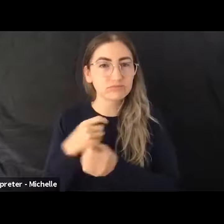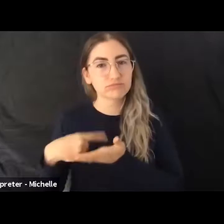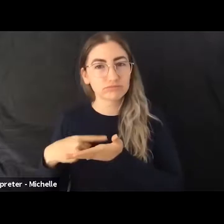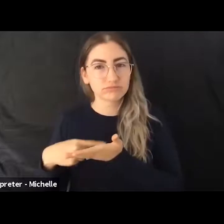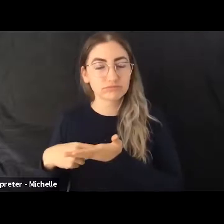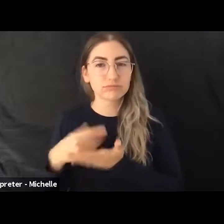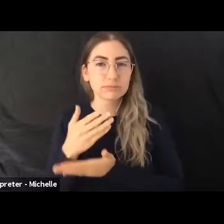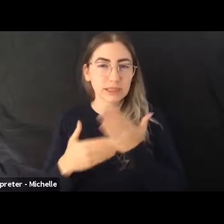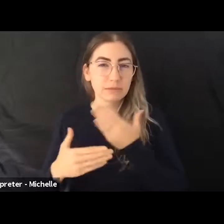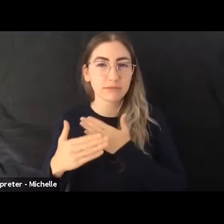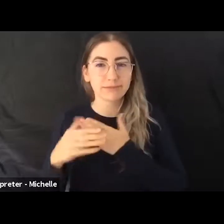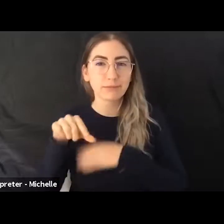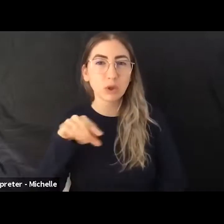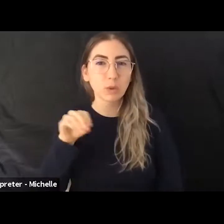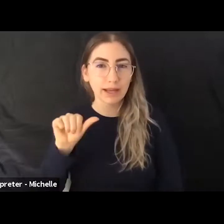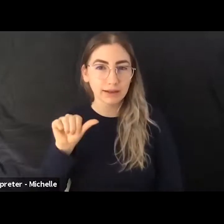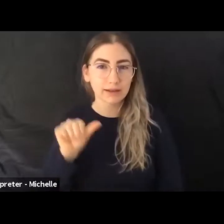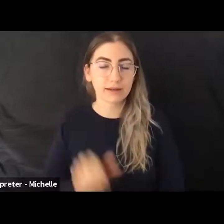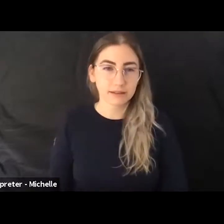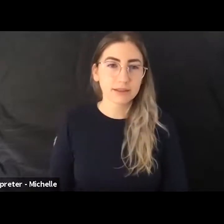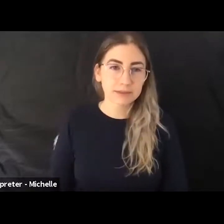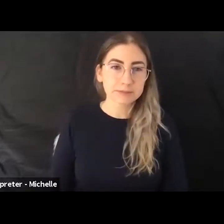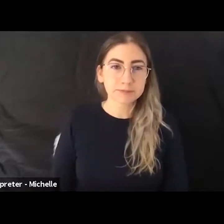questions and answers.